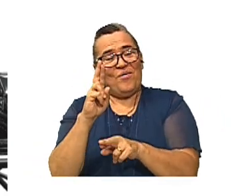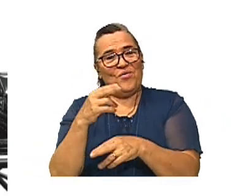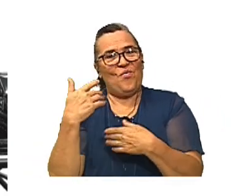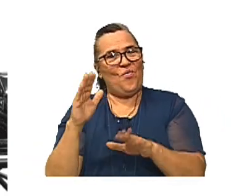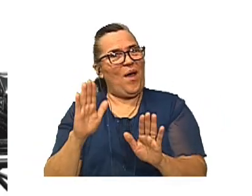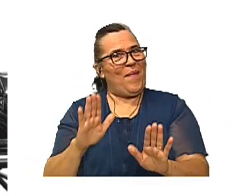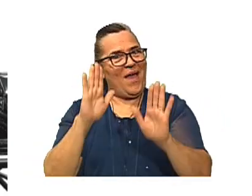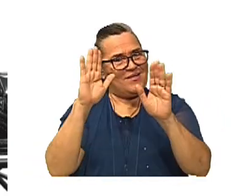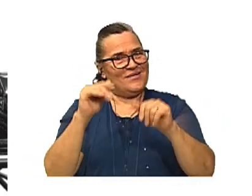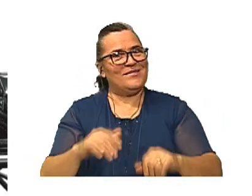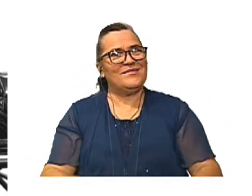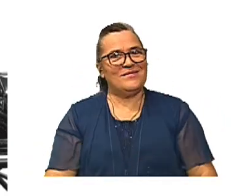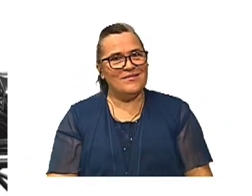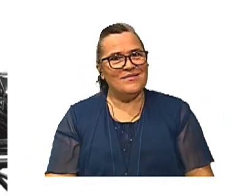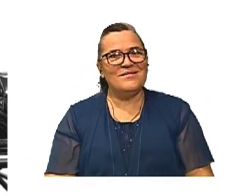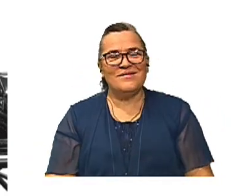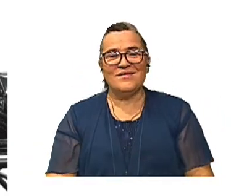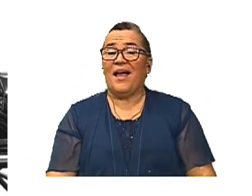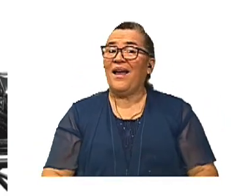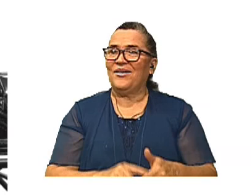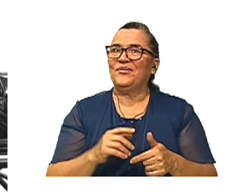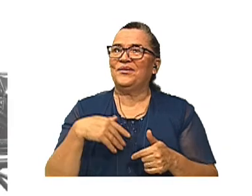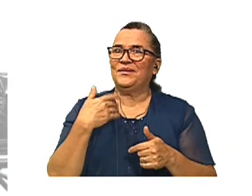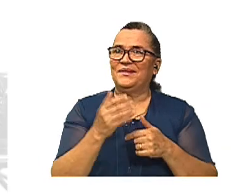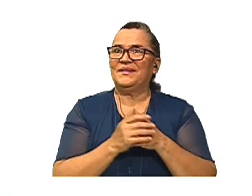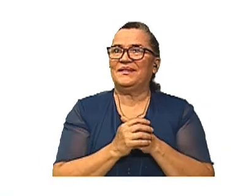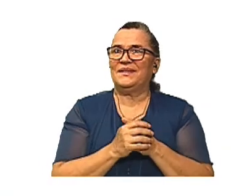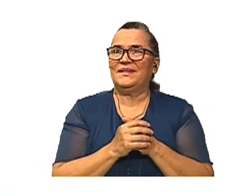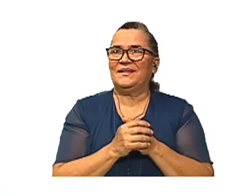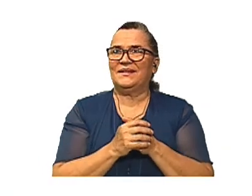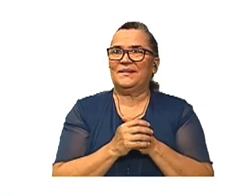right? Okay, the next.